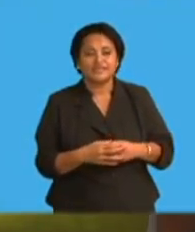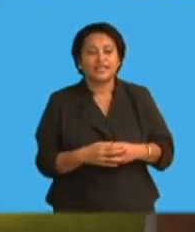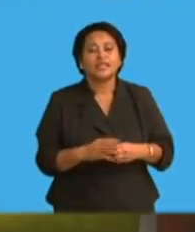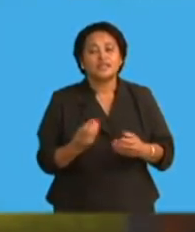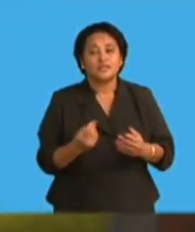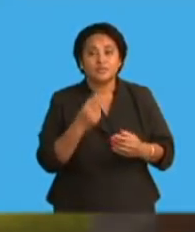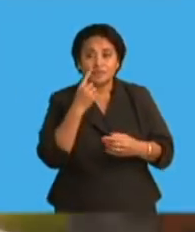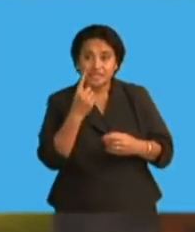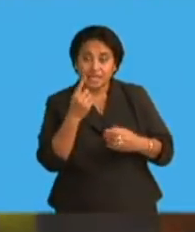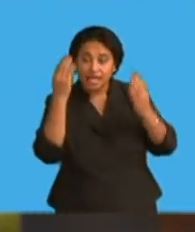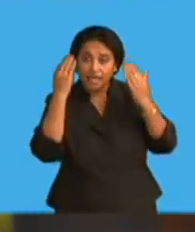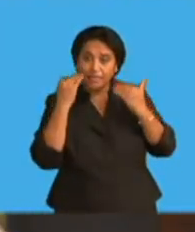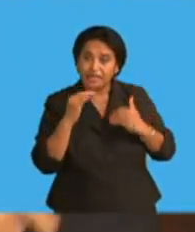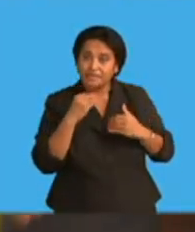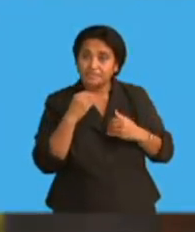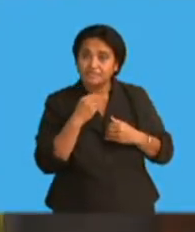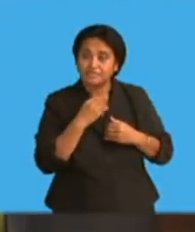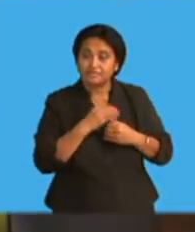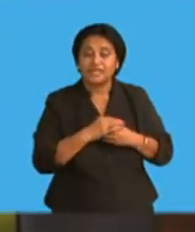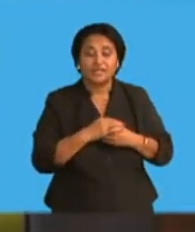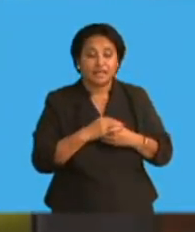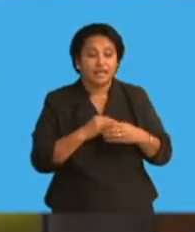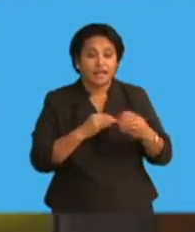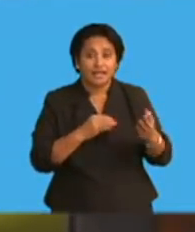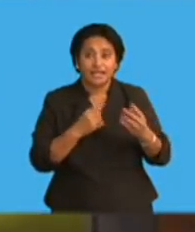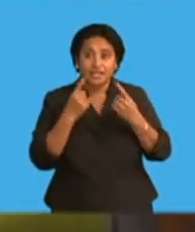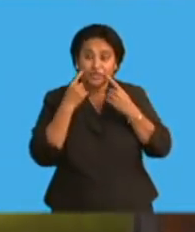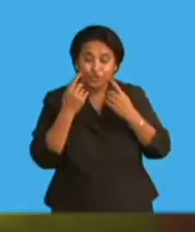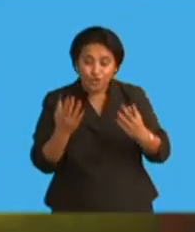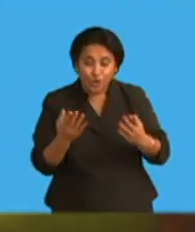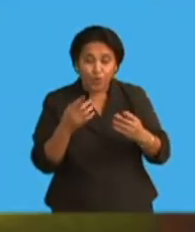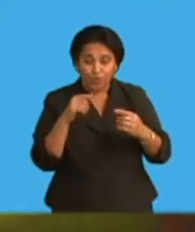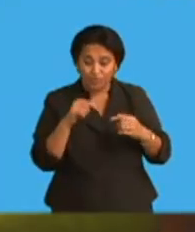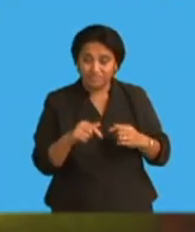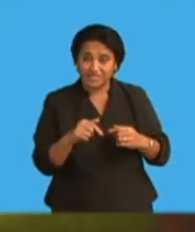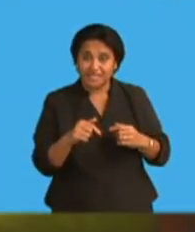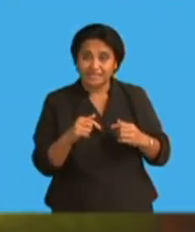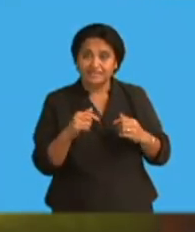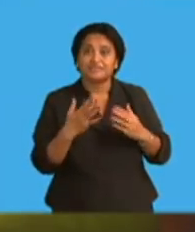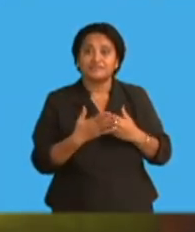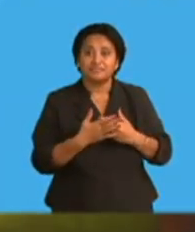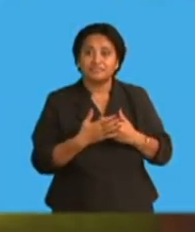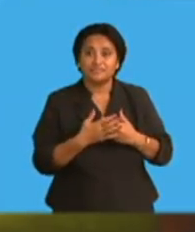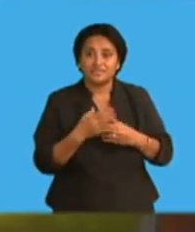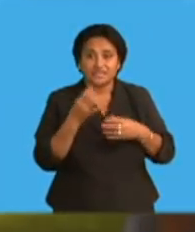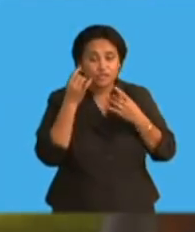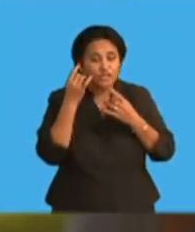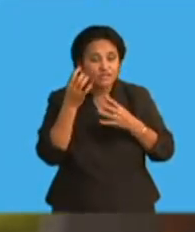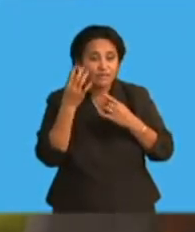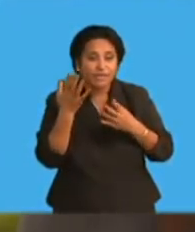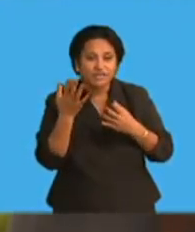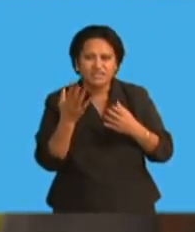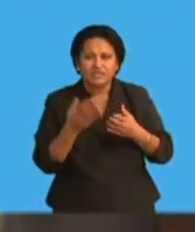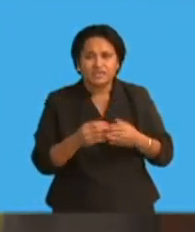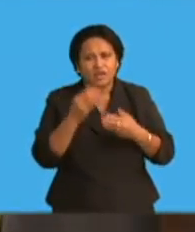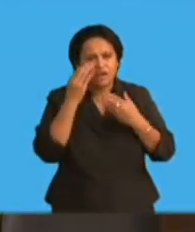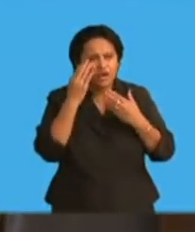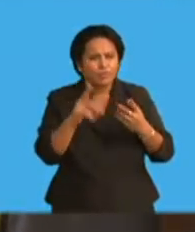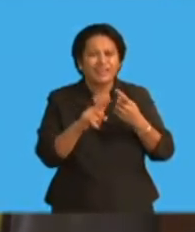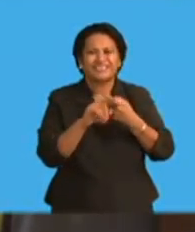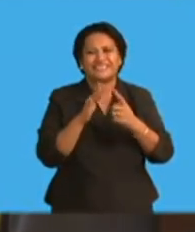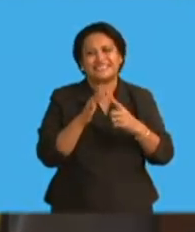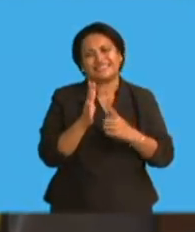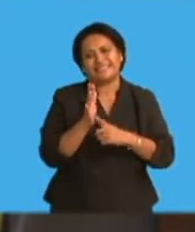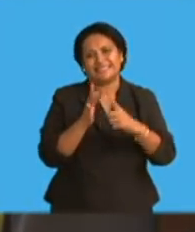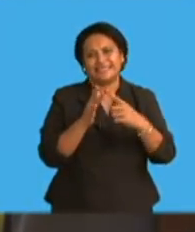Madam Speaker, what this goes to show is the disingenuity on the other side. Just political points. Honorable Kiliraki, I don't even want to start